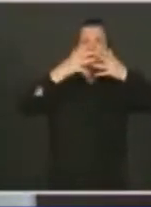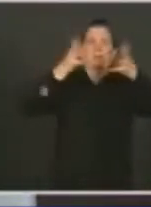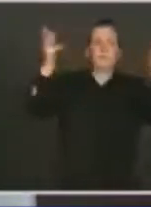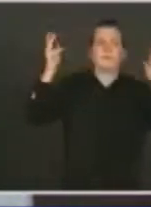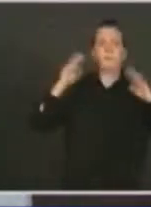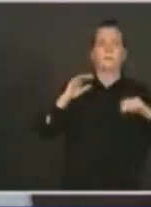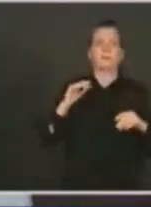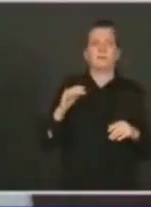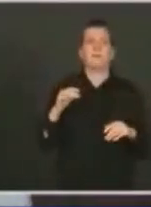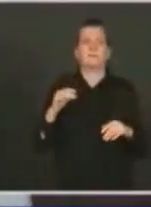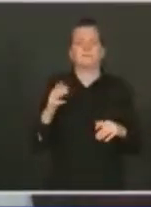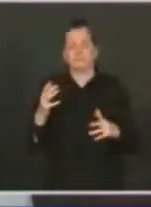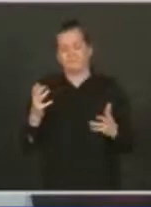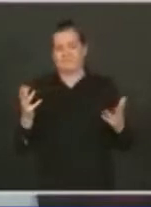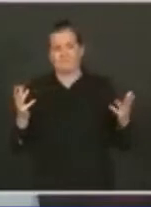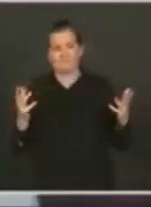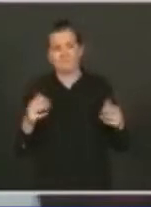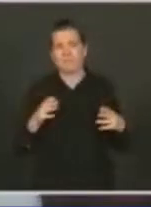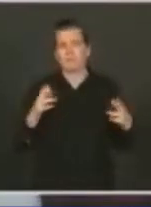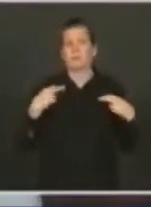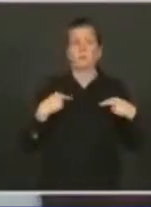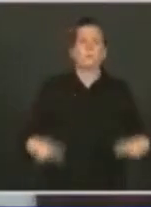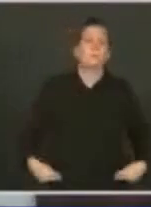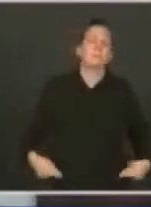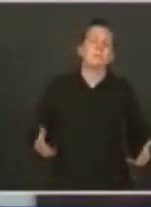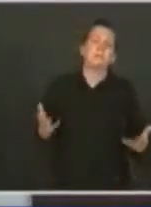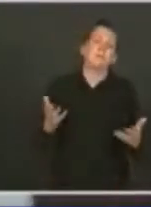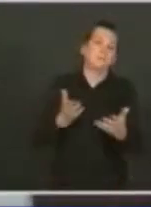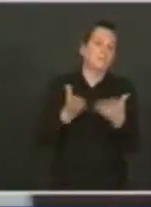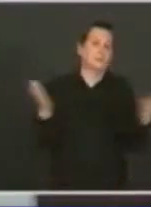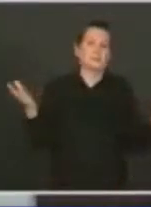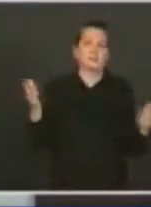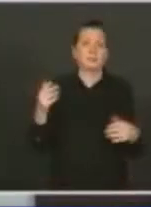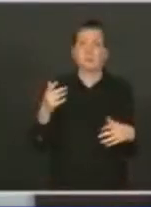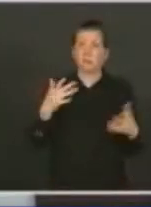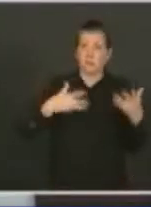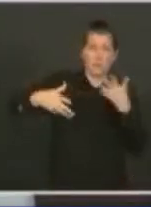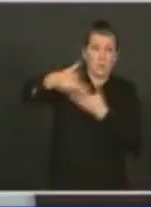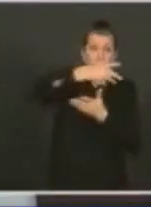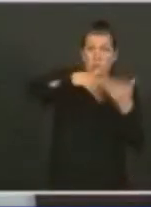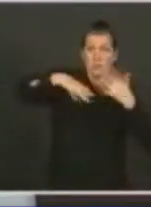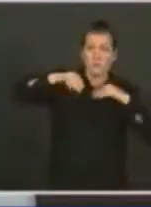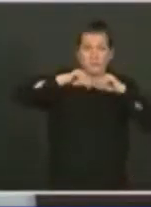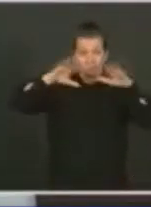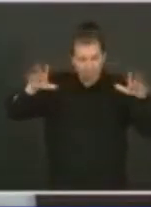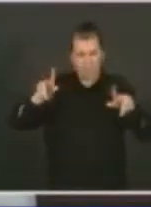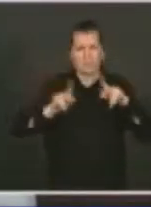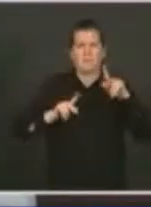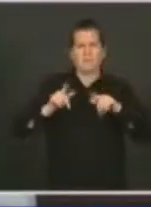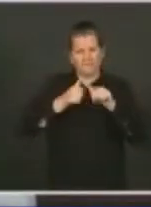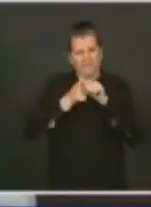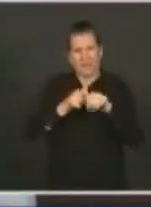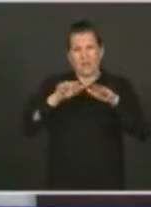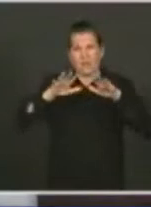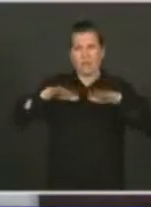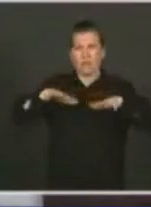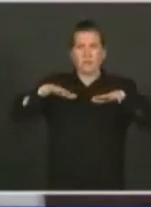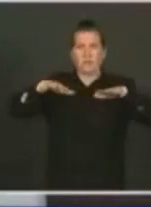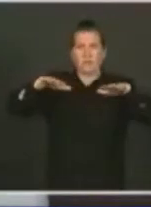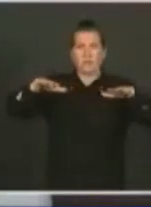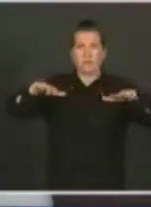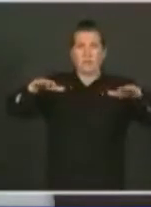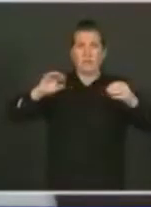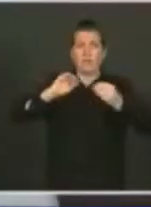to say, it's human nature. When we were in the thick of it, people were following the rules. I